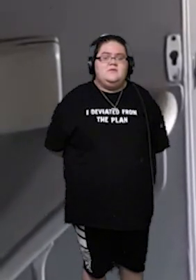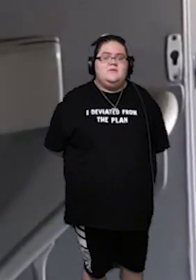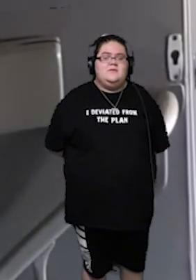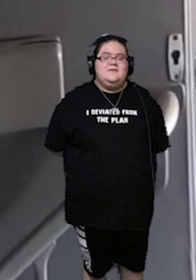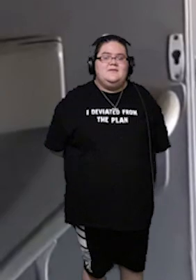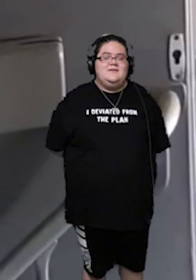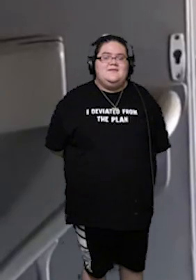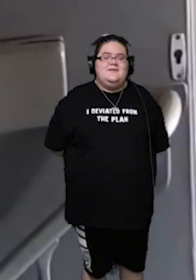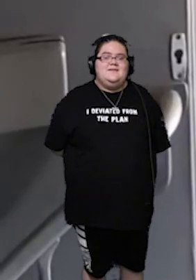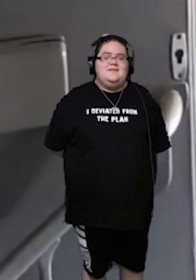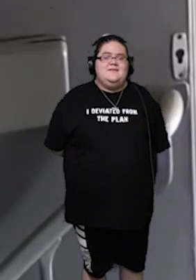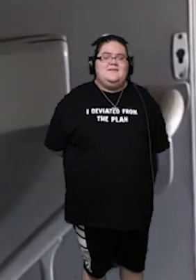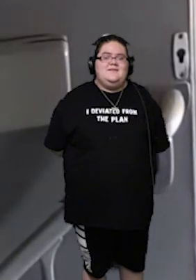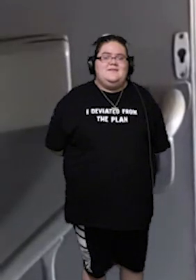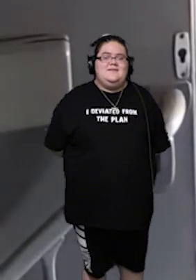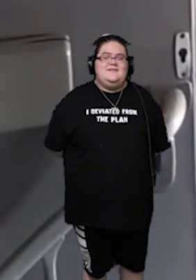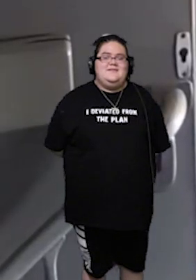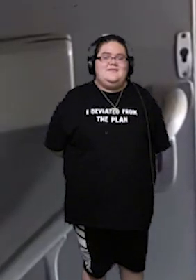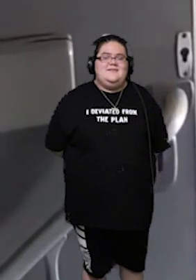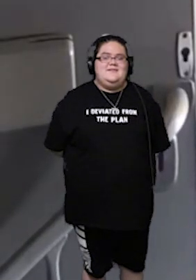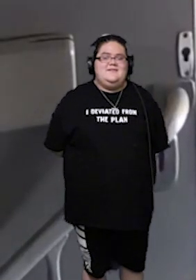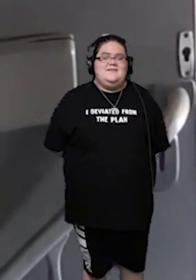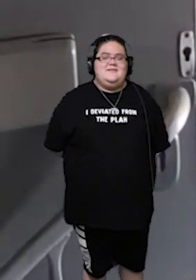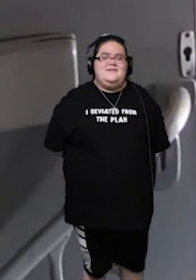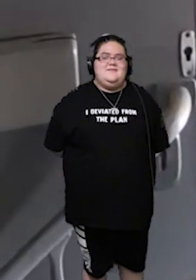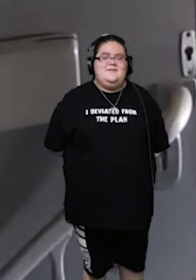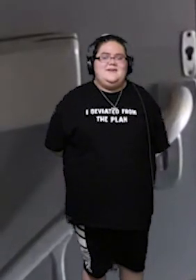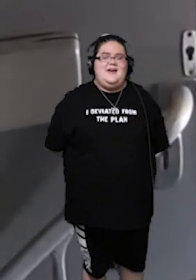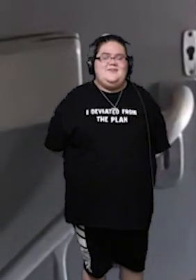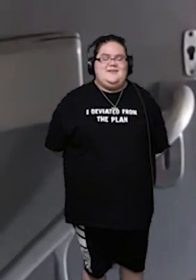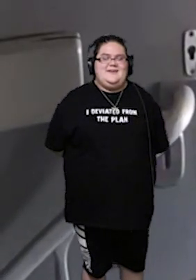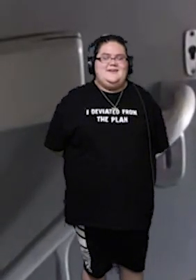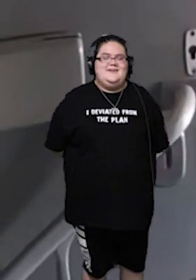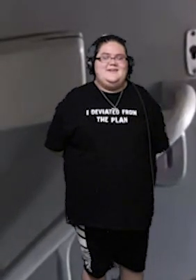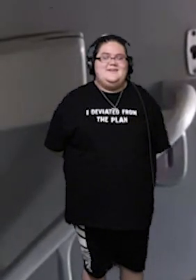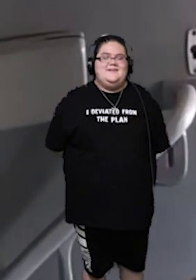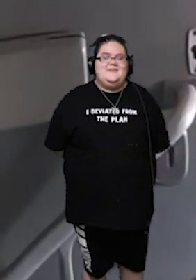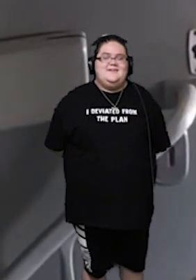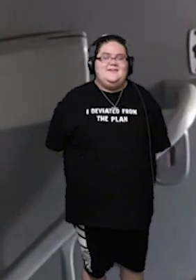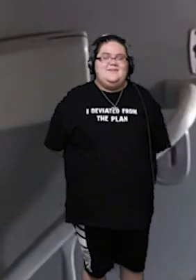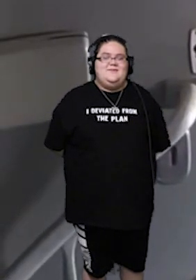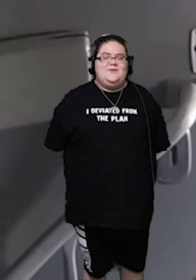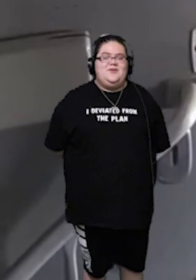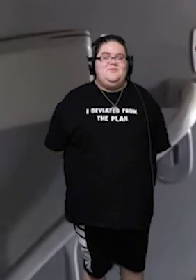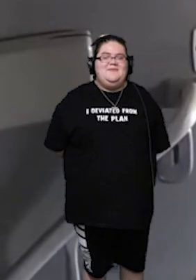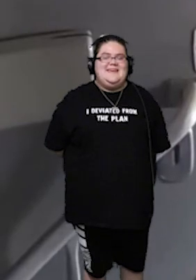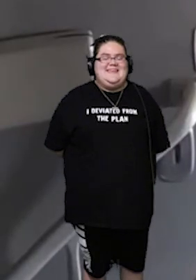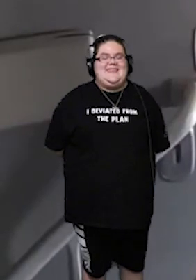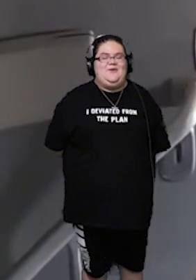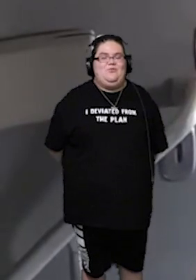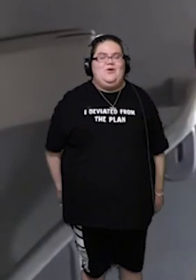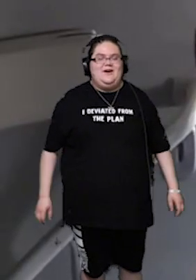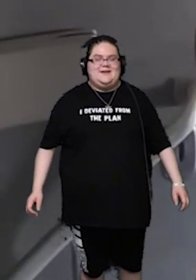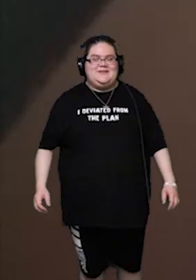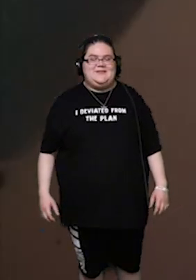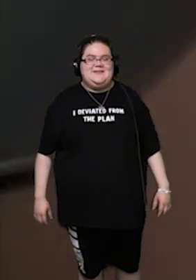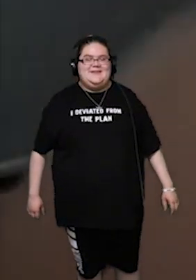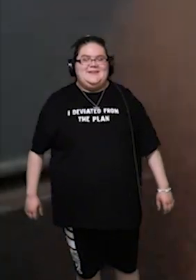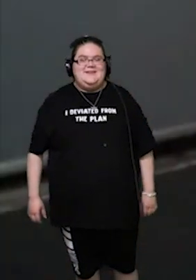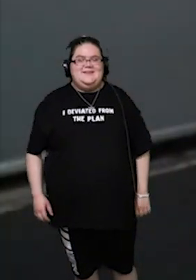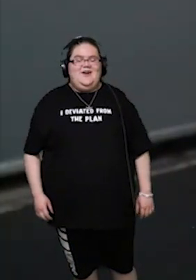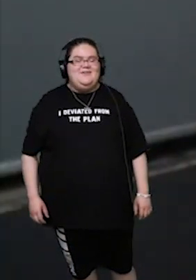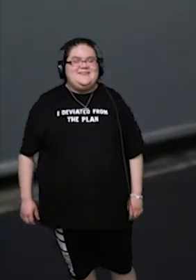They'll never see me now. Oh, actually, that kind of works. But, Harry, what do you mean that